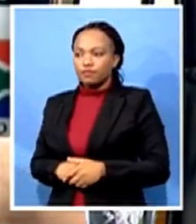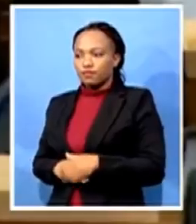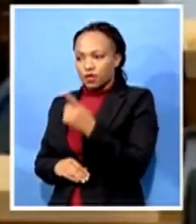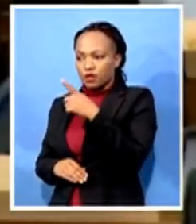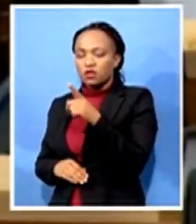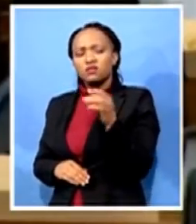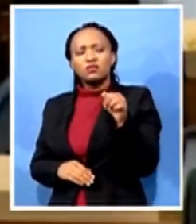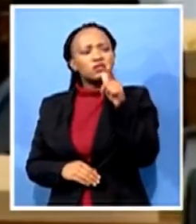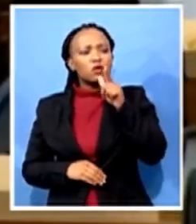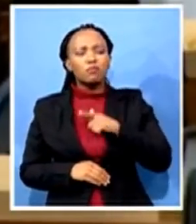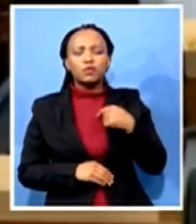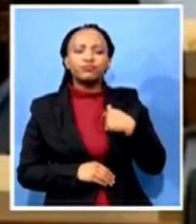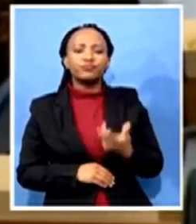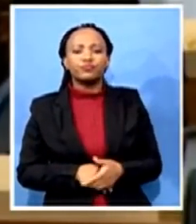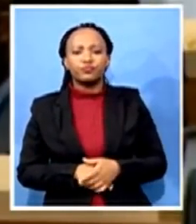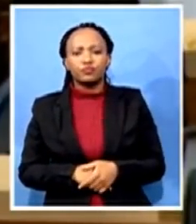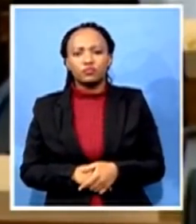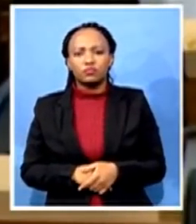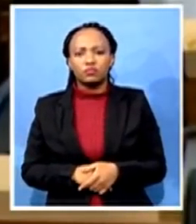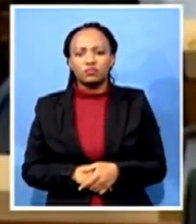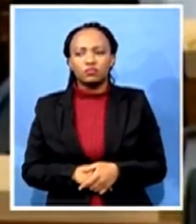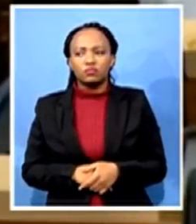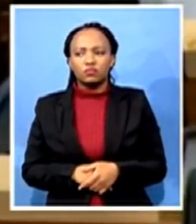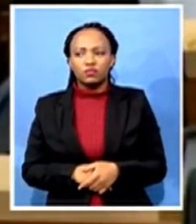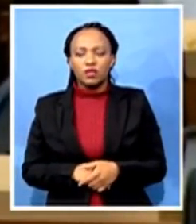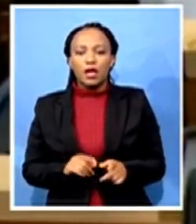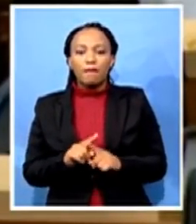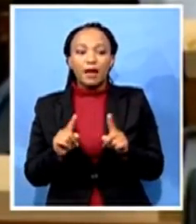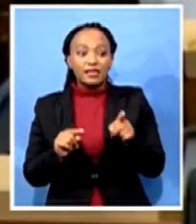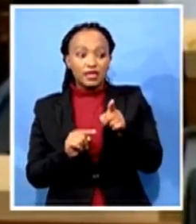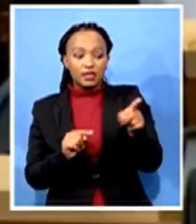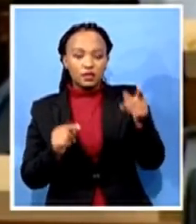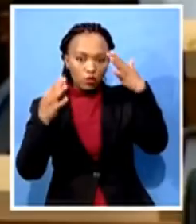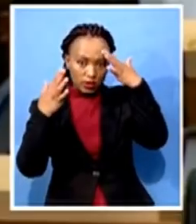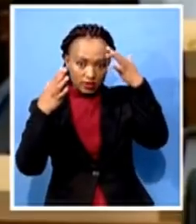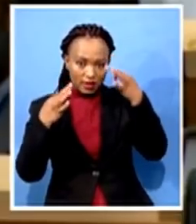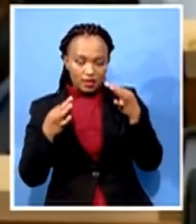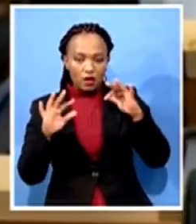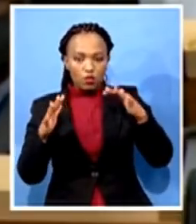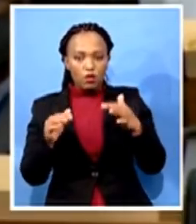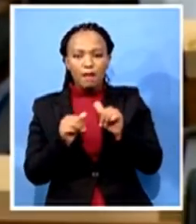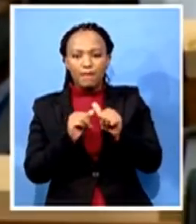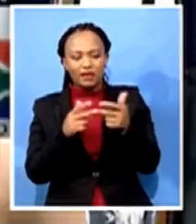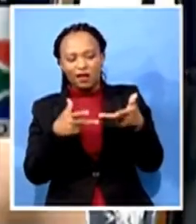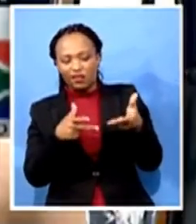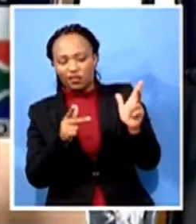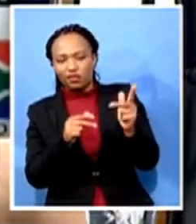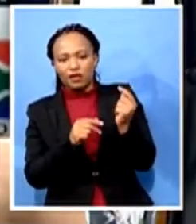And a decision was then made to abandon that process. Were you told that as